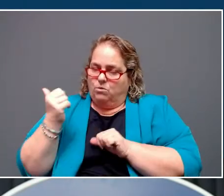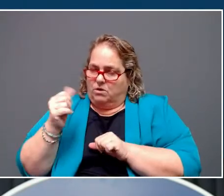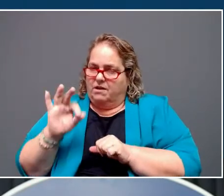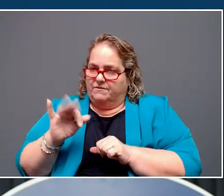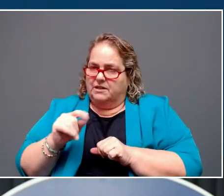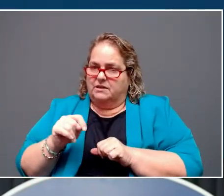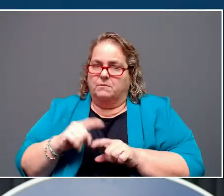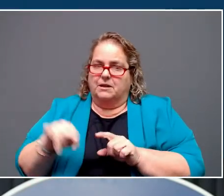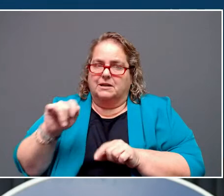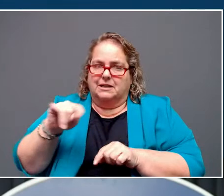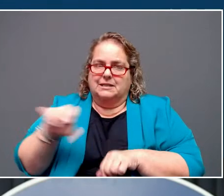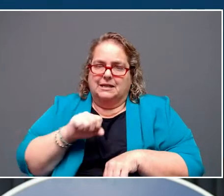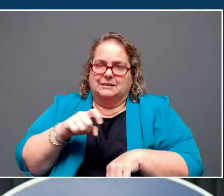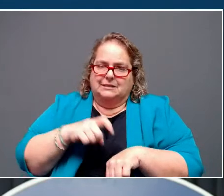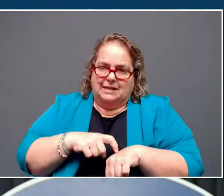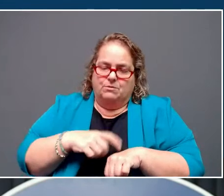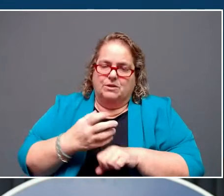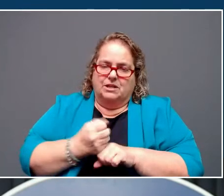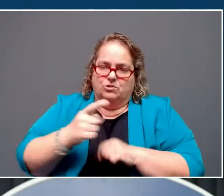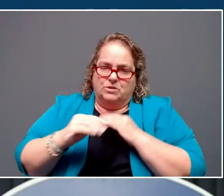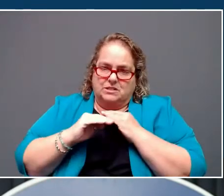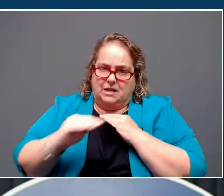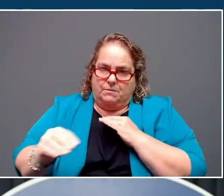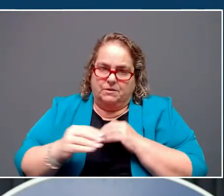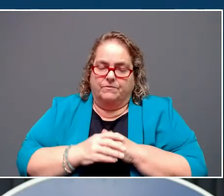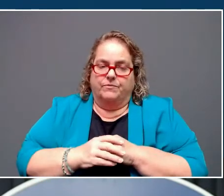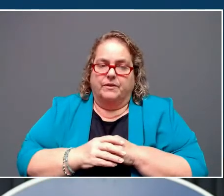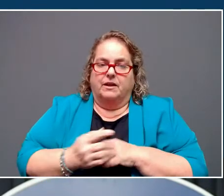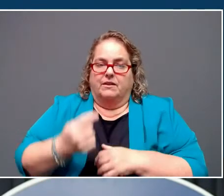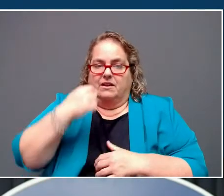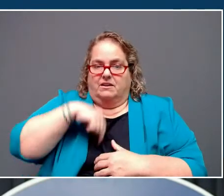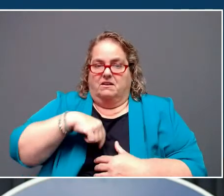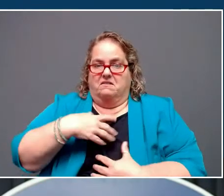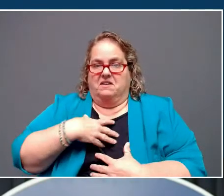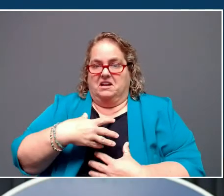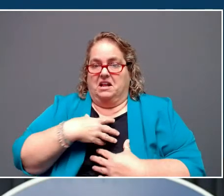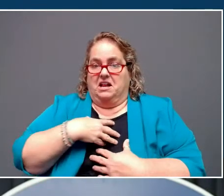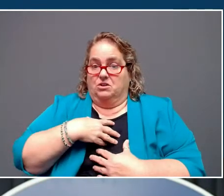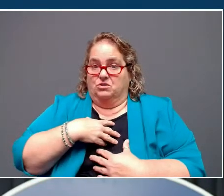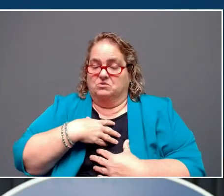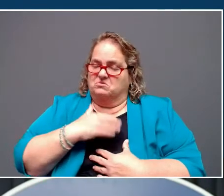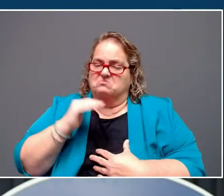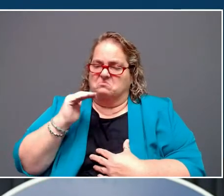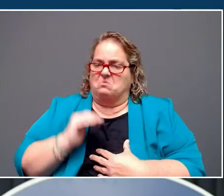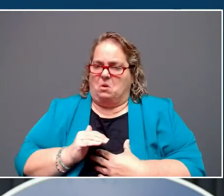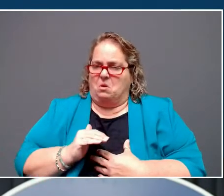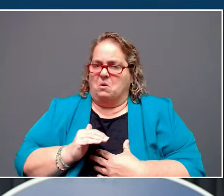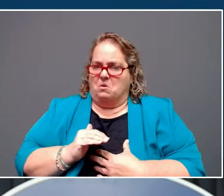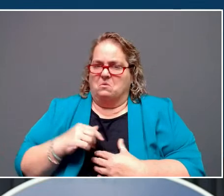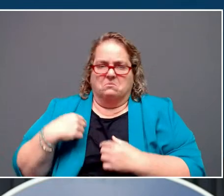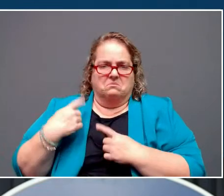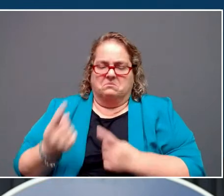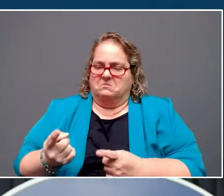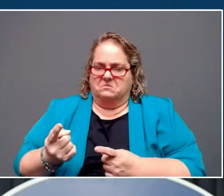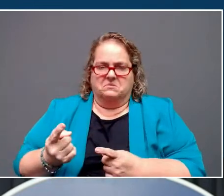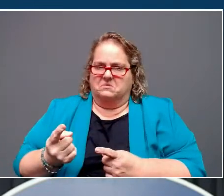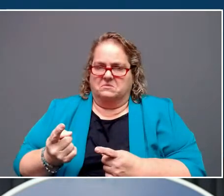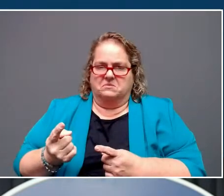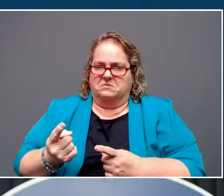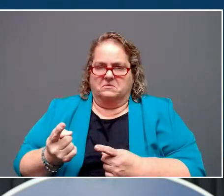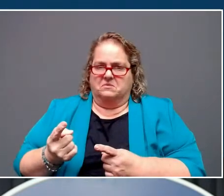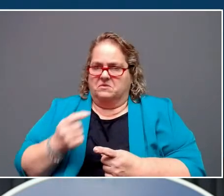time to get you stabilized. And then ventilators have been pretty low the whole time, given how